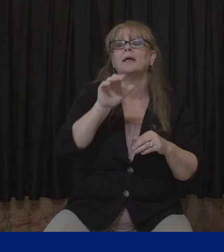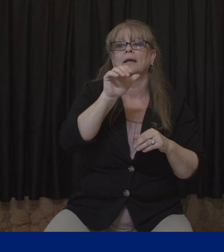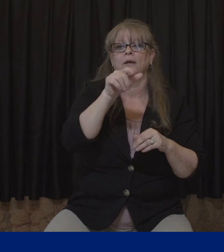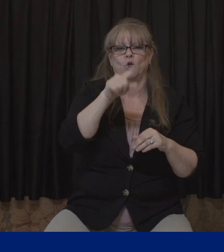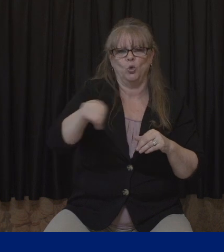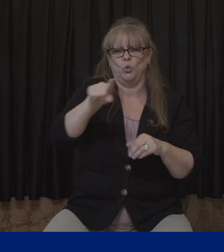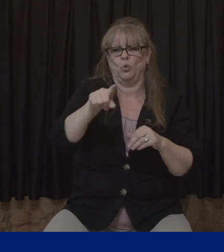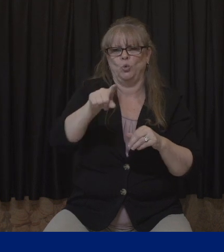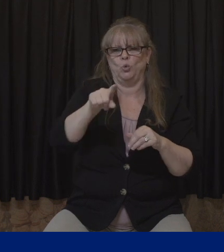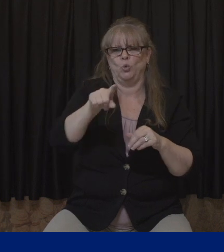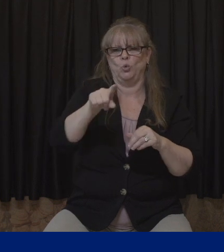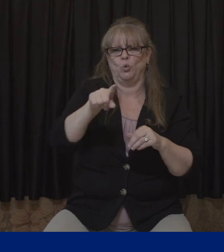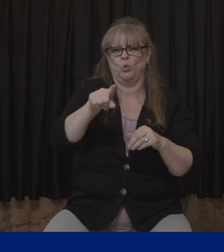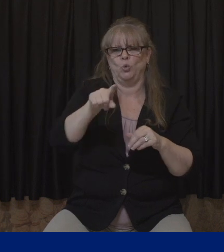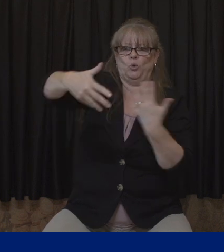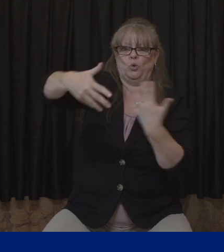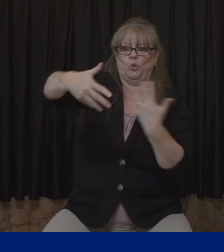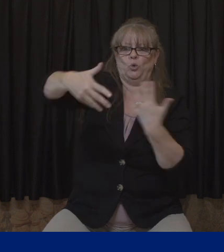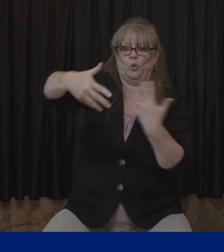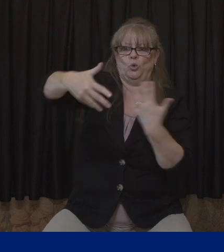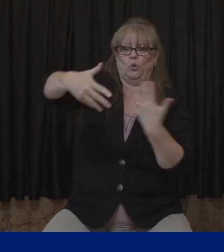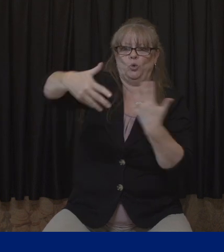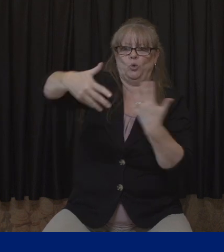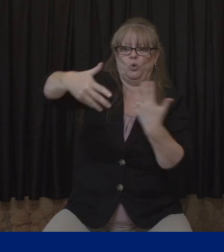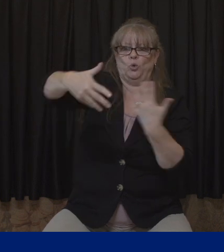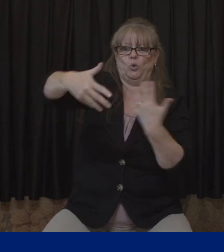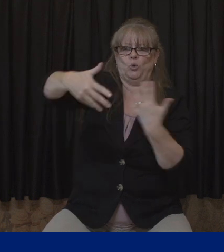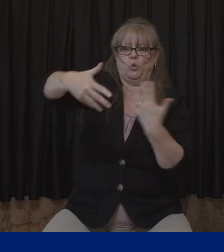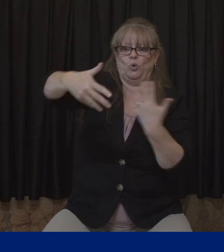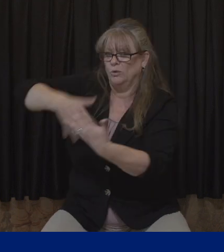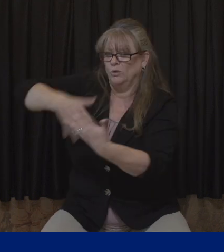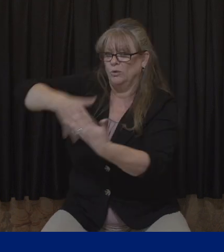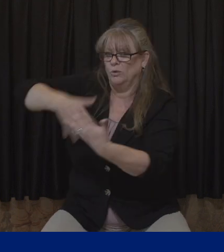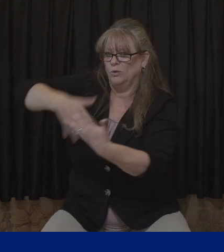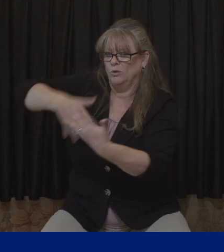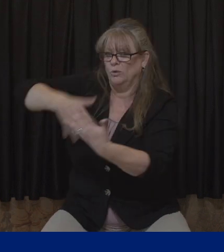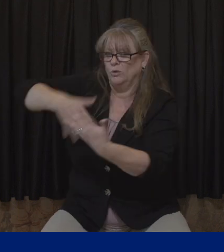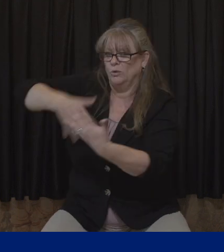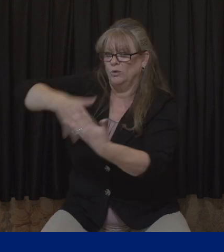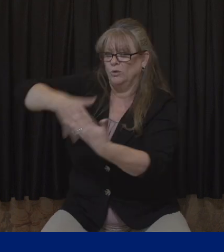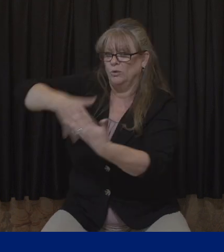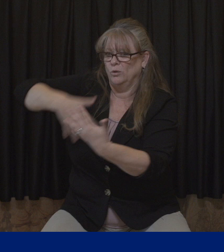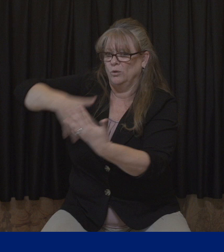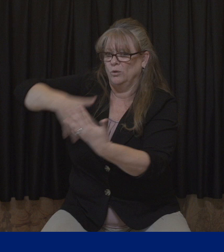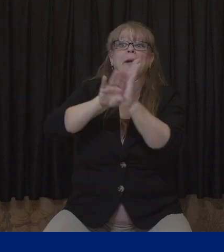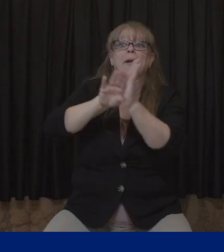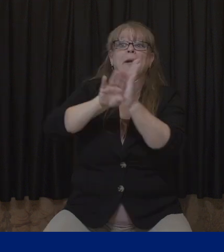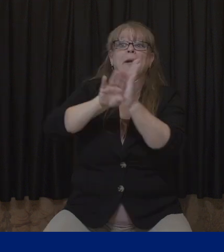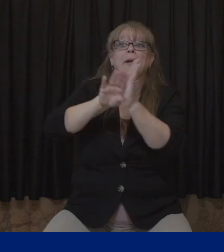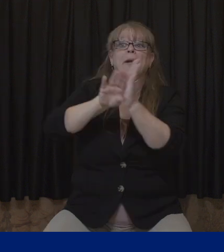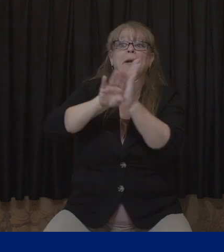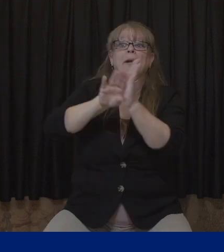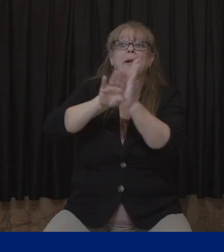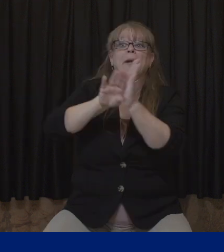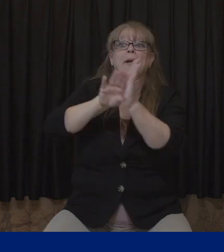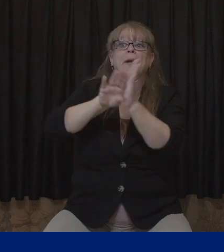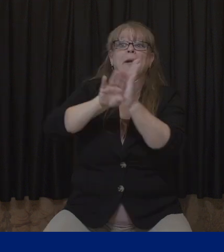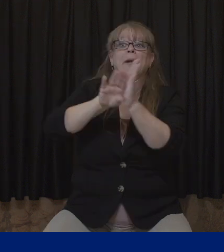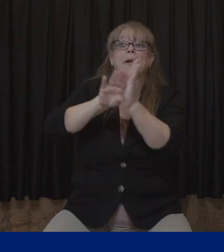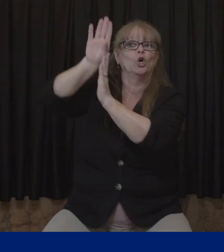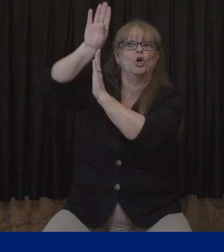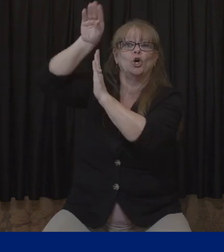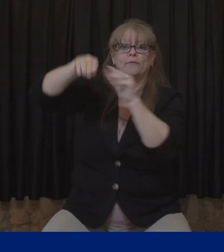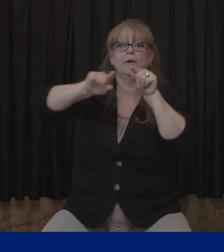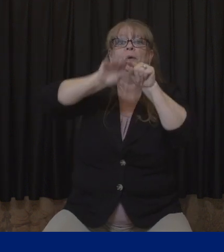to have done this for the last 32 days. We flattened the curve. We bought ourselves the time that we needed to expand healthcare capacity and to create